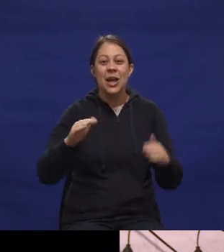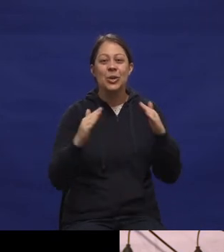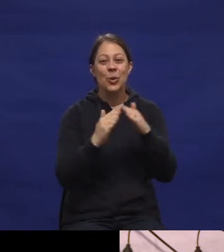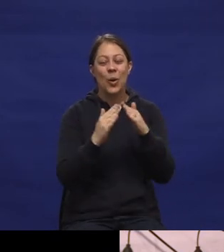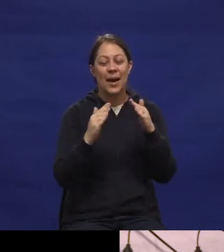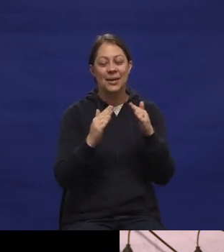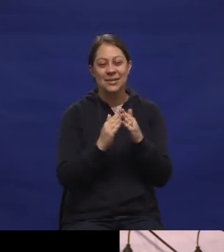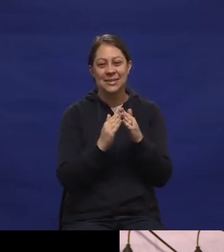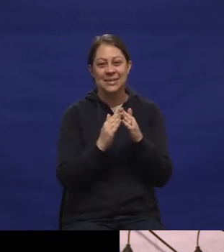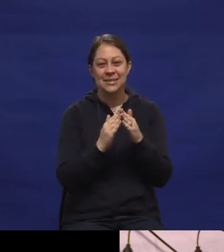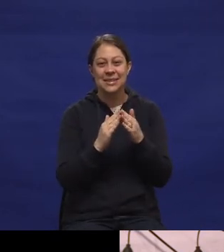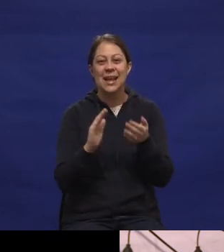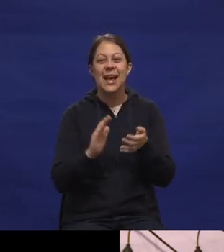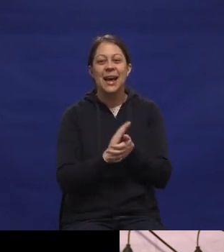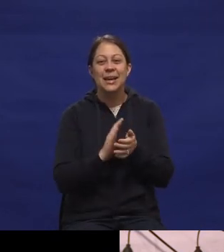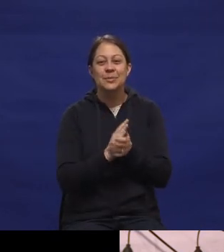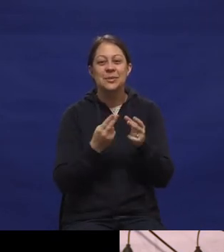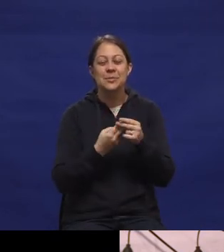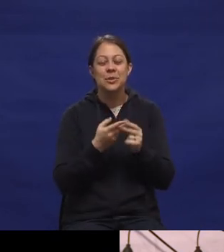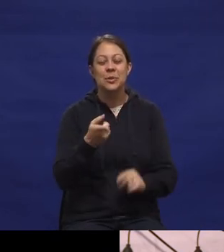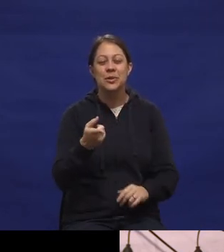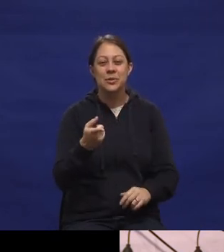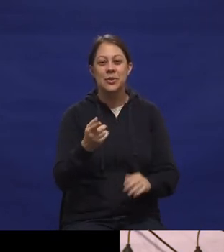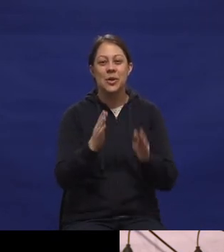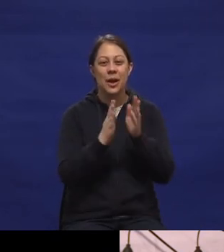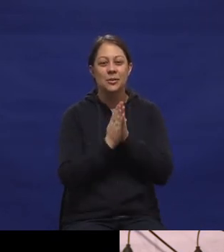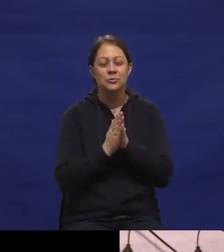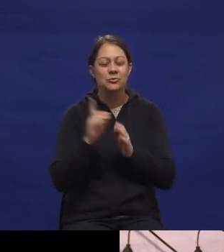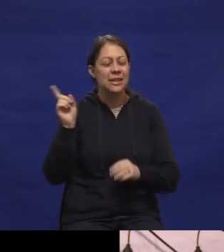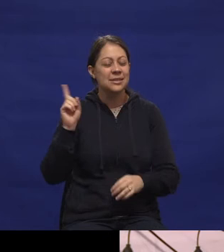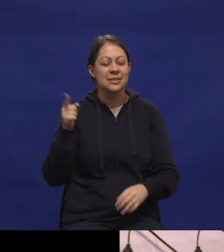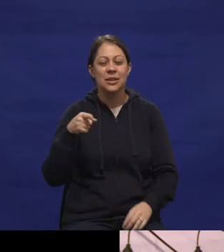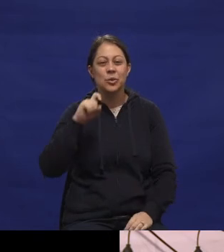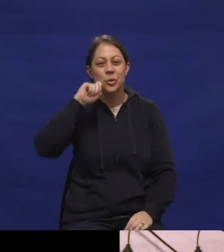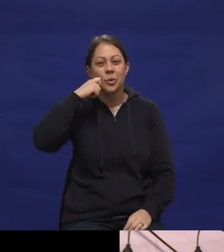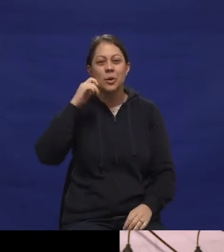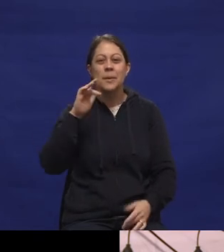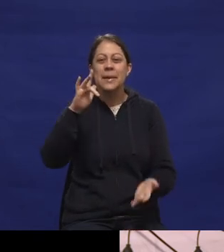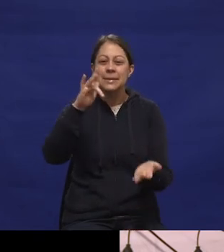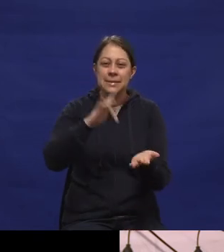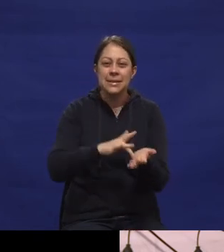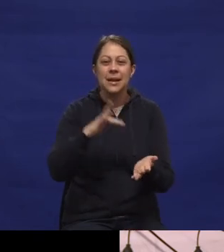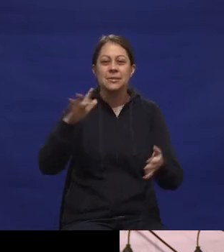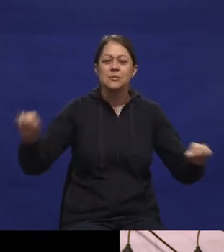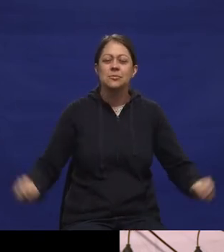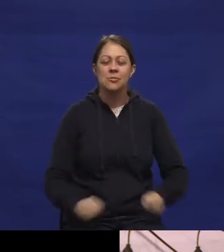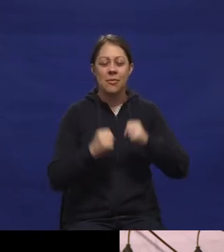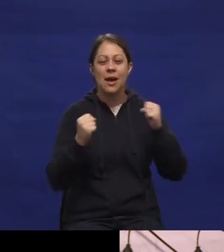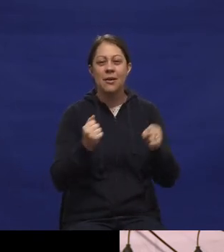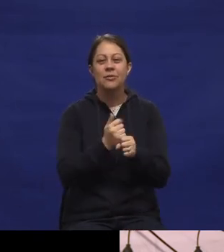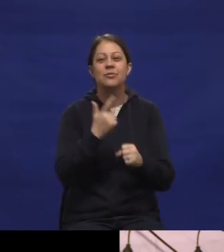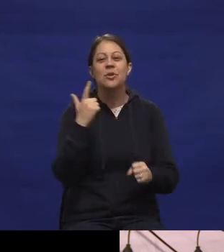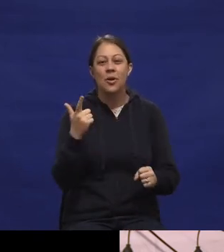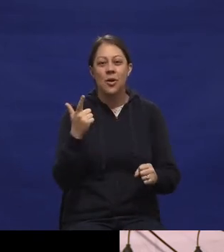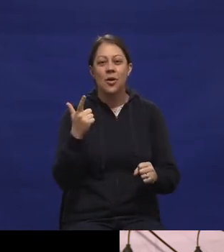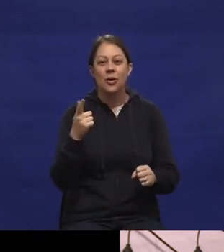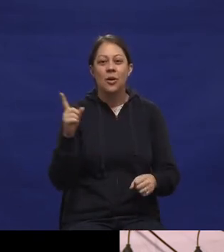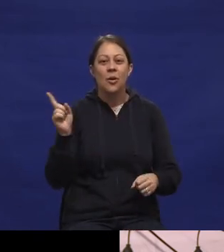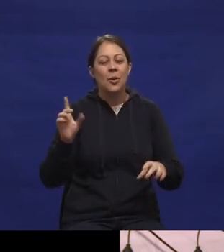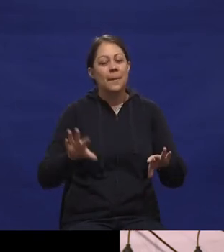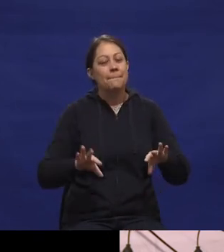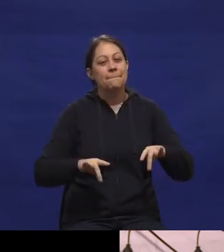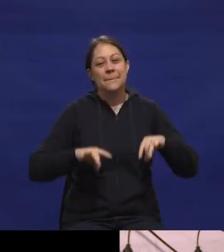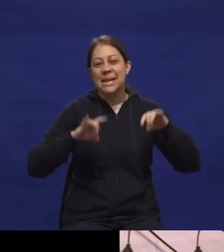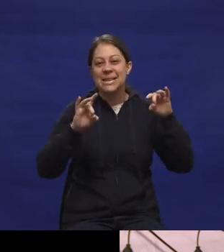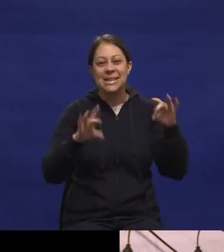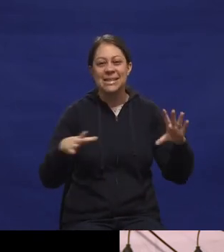glad to be with you today. And I pray that today that you will be touched by the power of God wherever you are. What a blessing it is to join